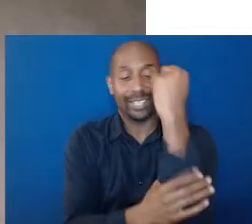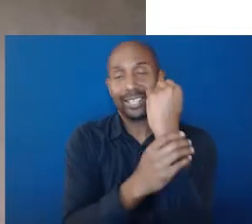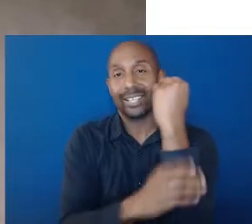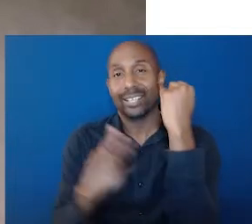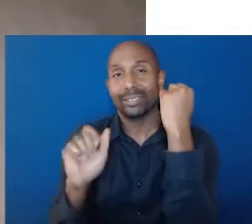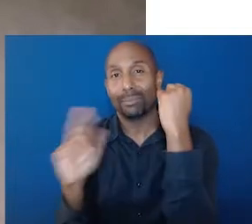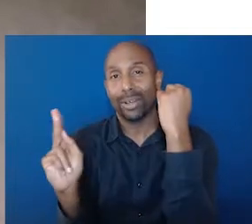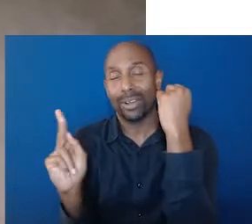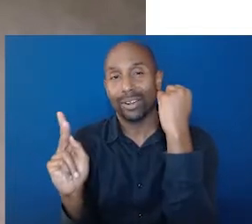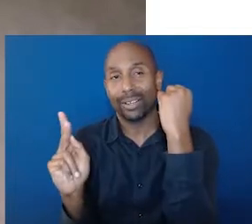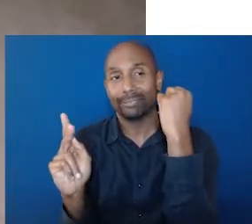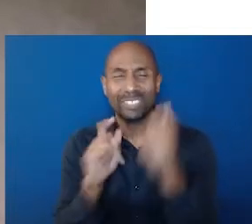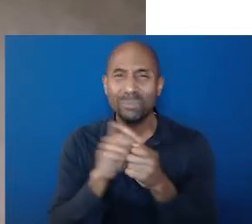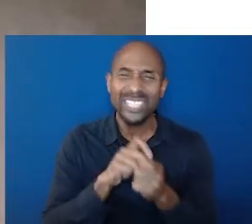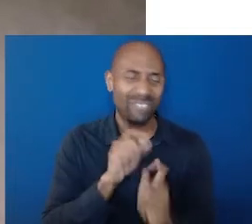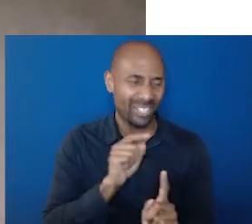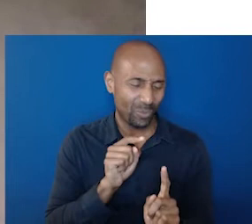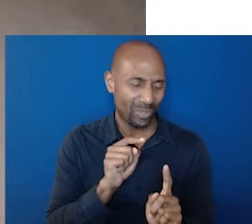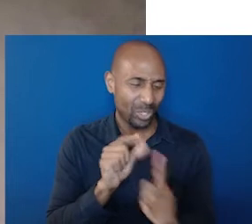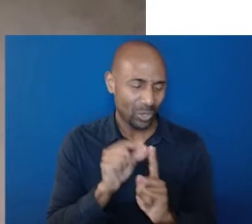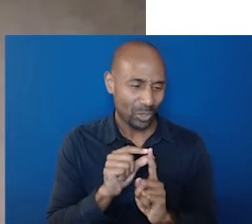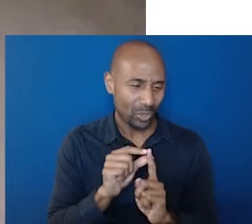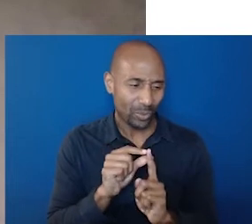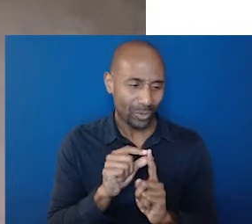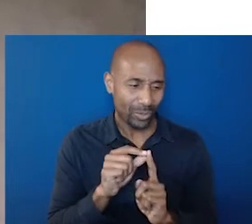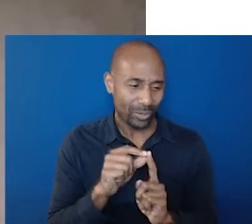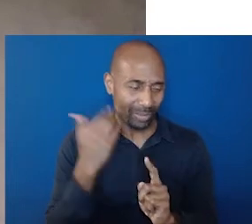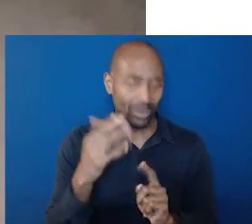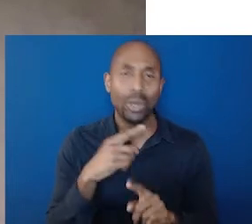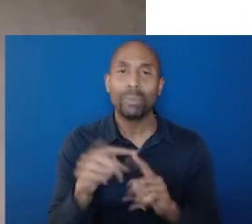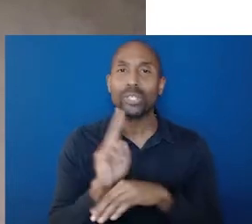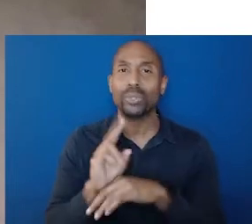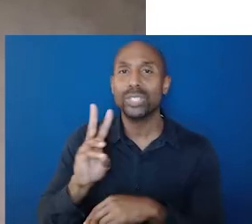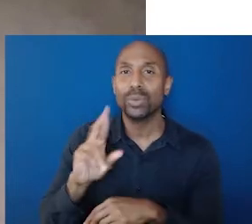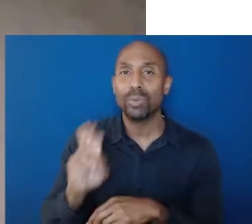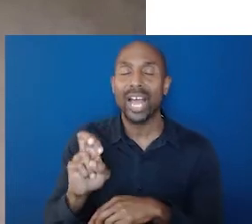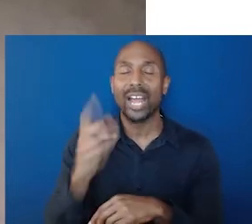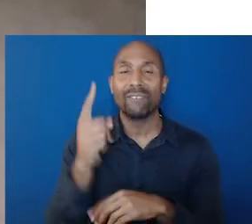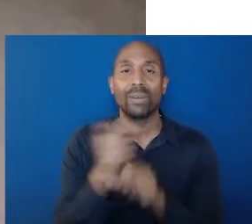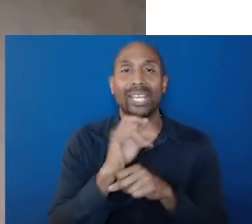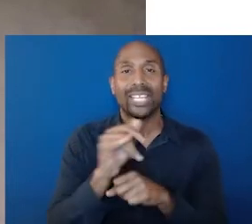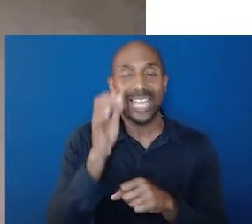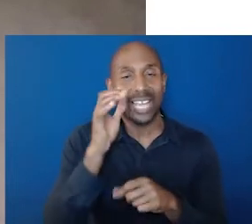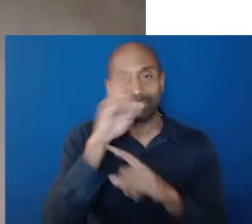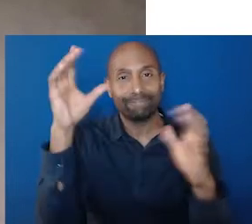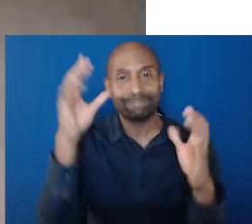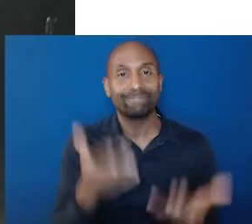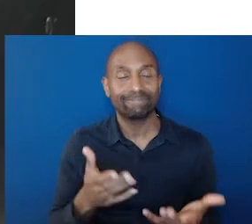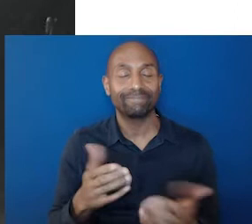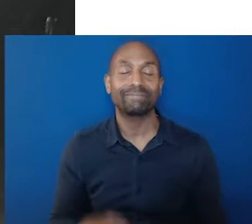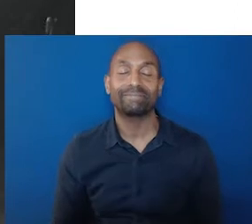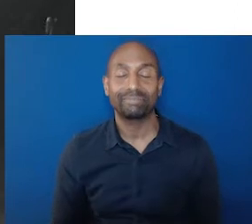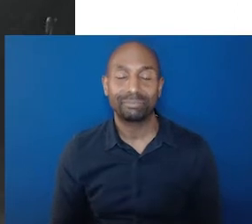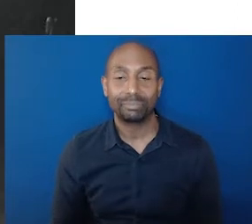wire. Sorry, I don't know the exact term, but using wire to just create all these impressions. Mm-hmm. And conceptually for me, I think